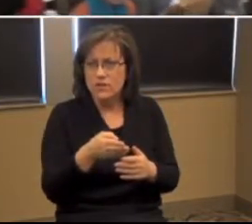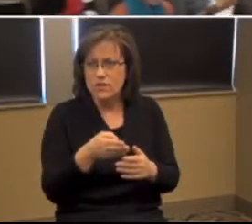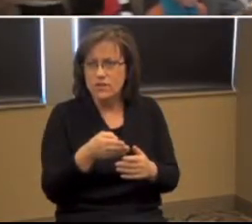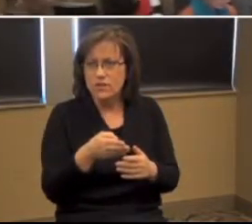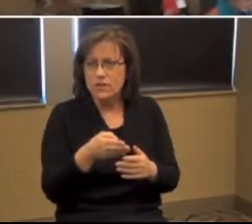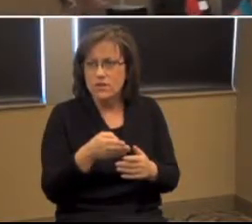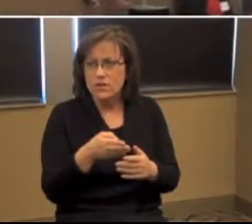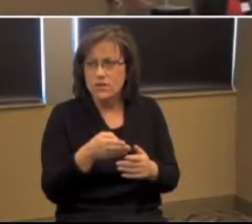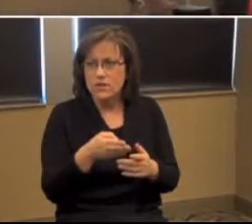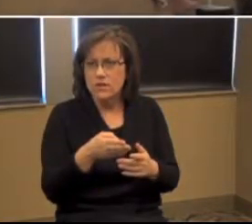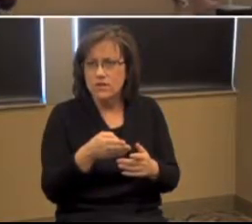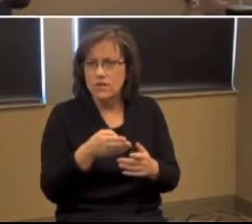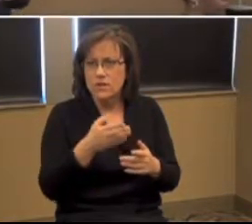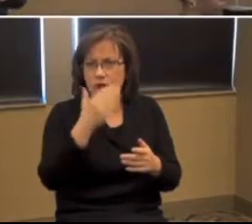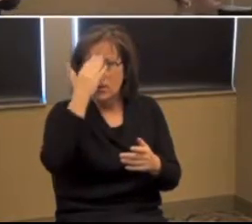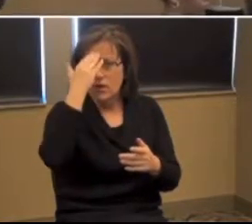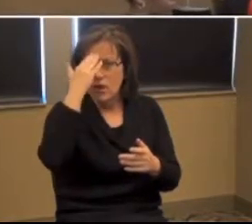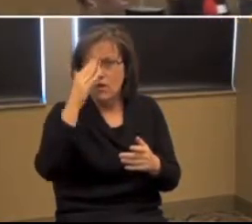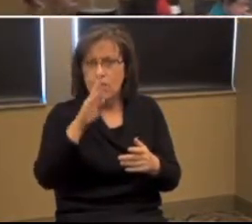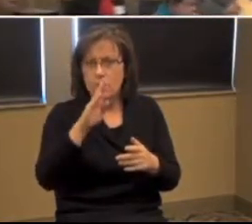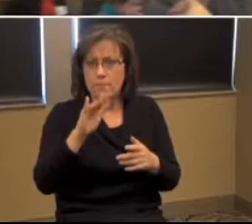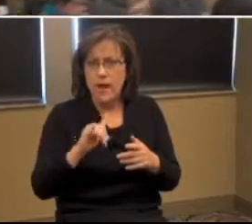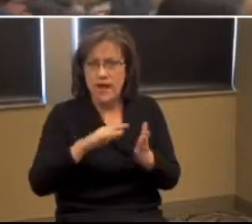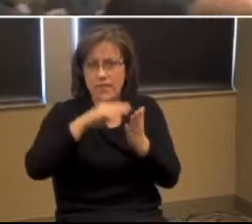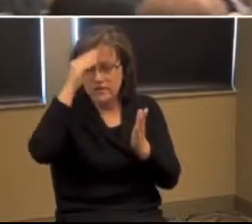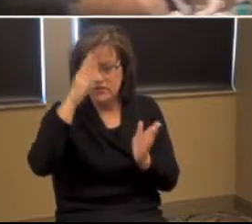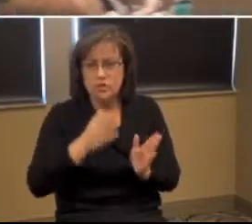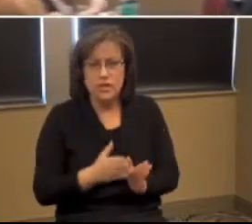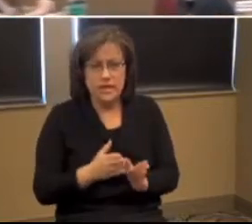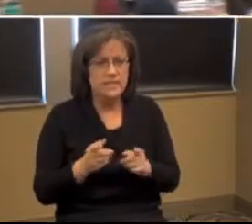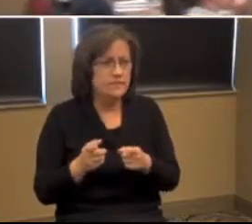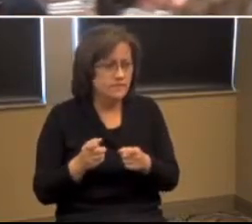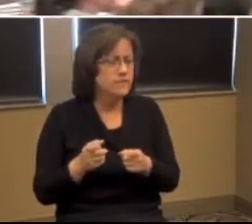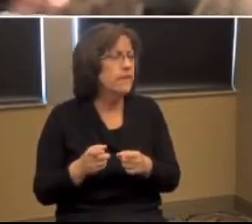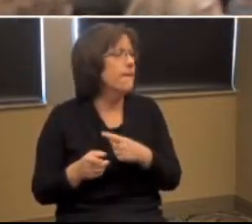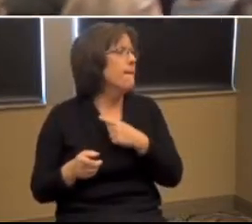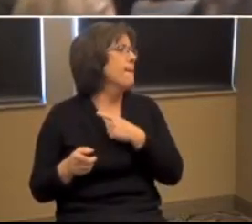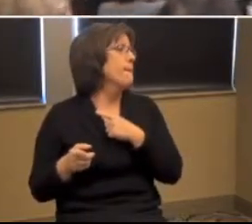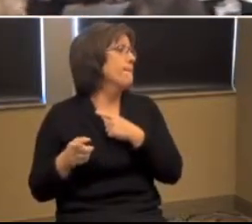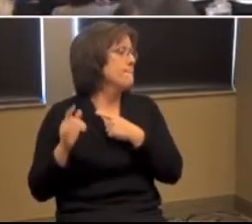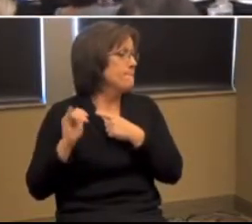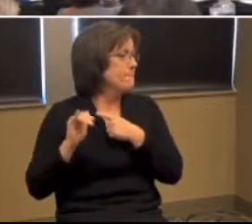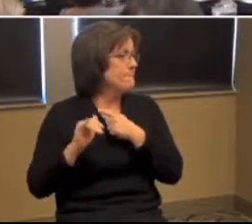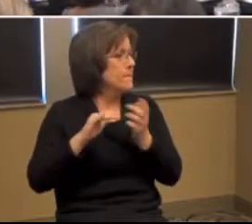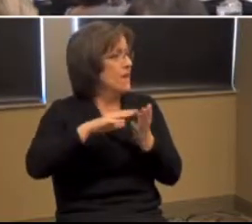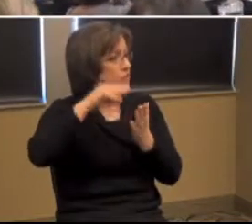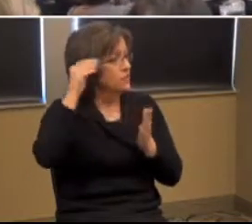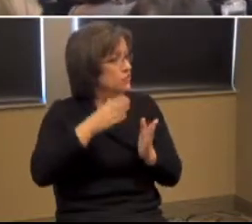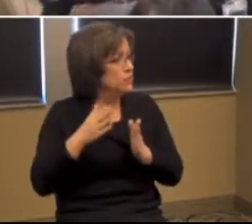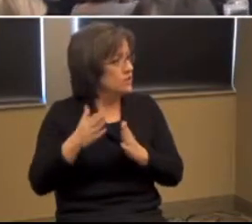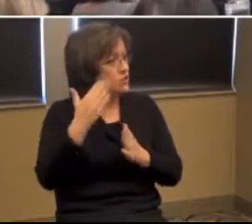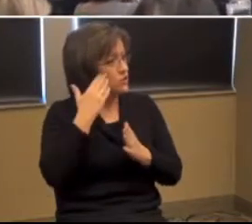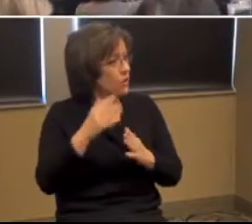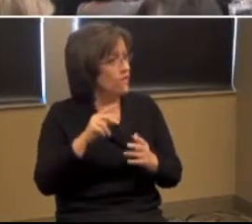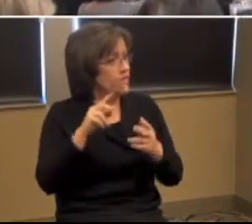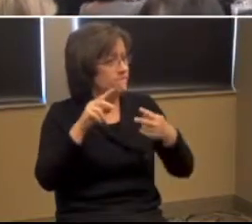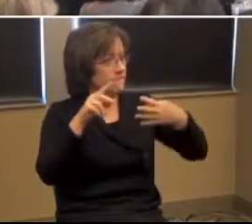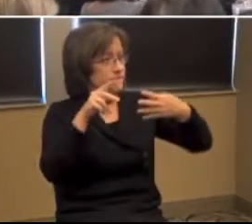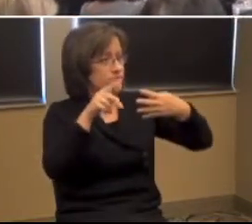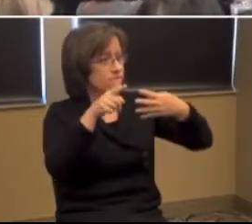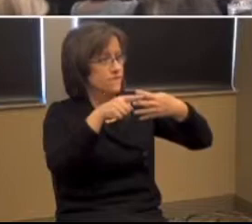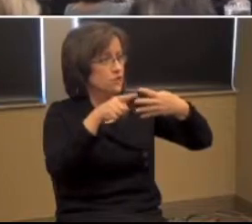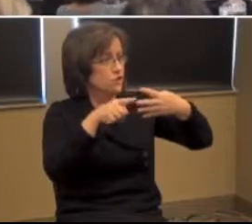student. Okay, so in your experience, students know the first two